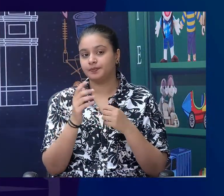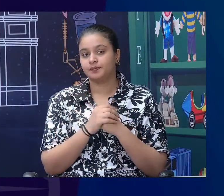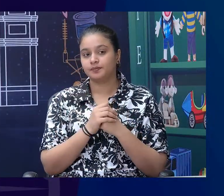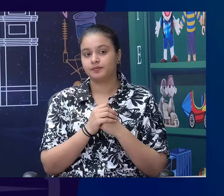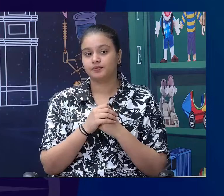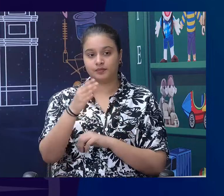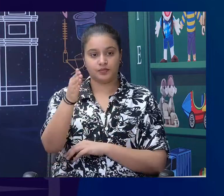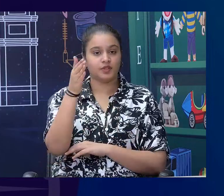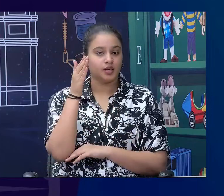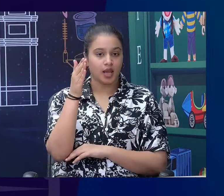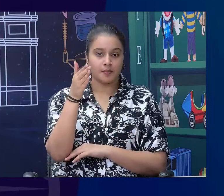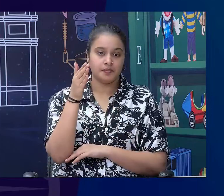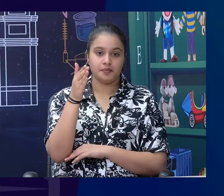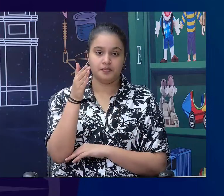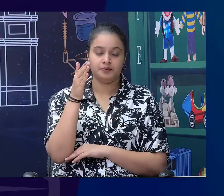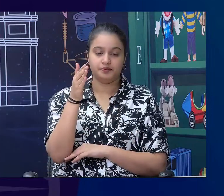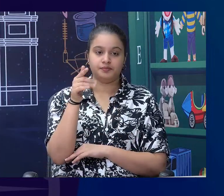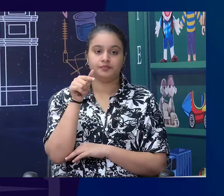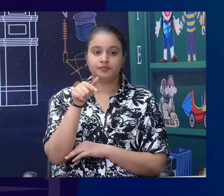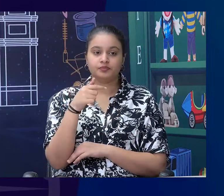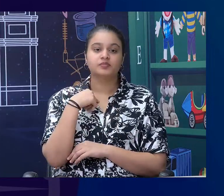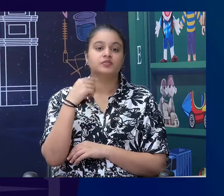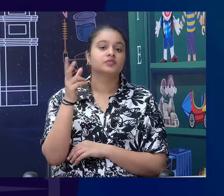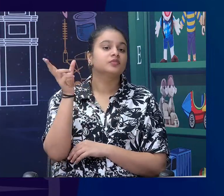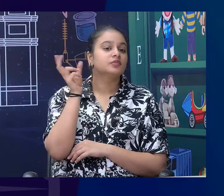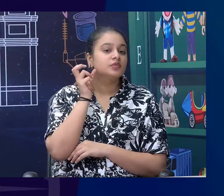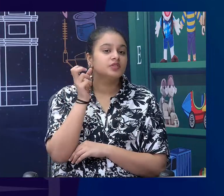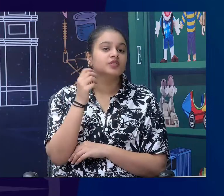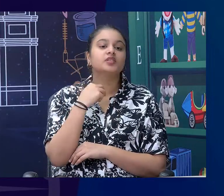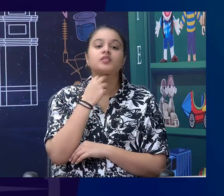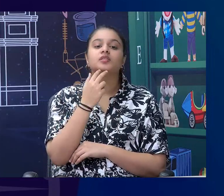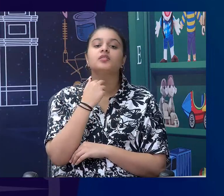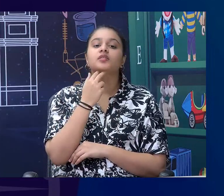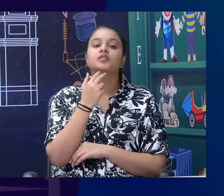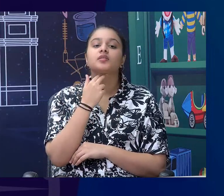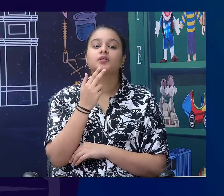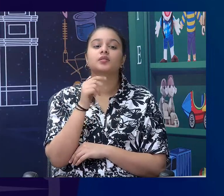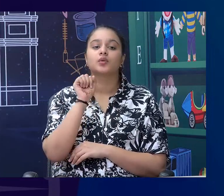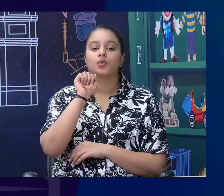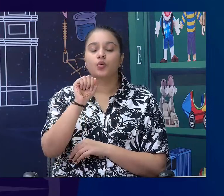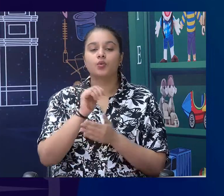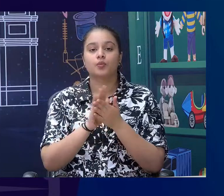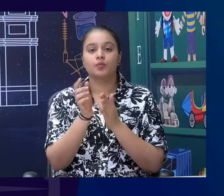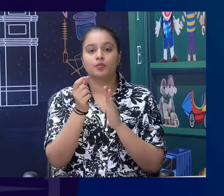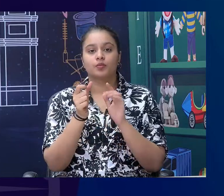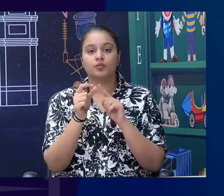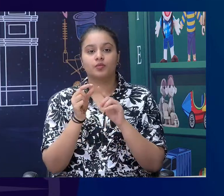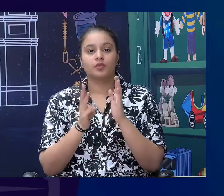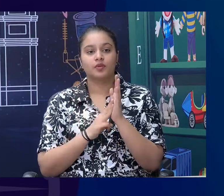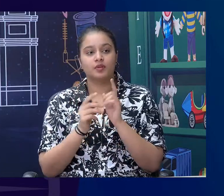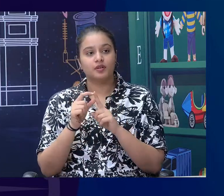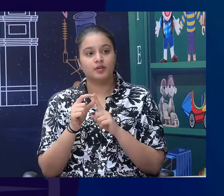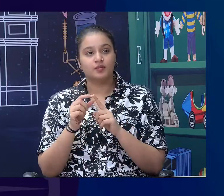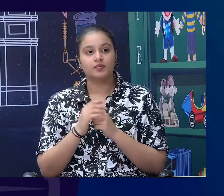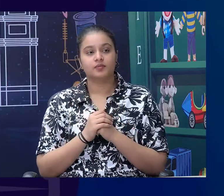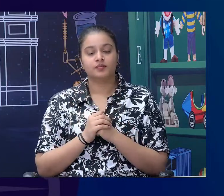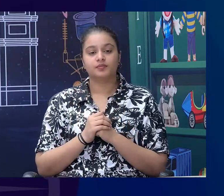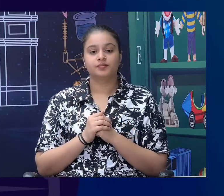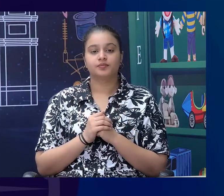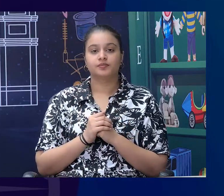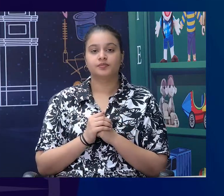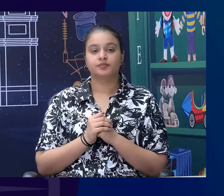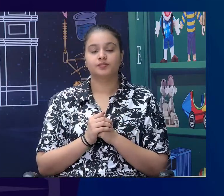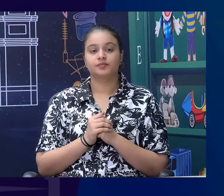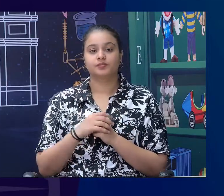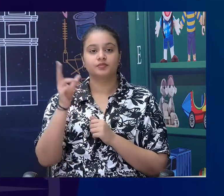the camel. Oh yes, and let's listen to Camel, how he says. What does he say? Hump.